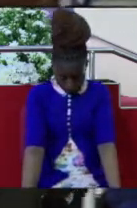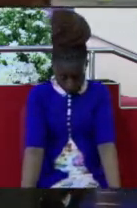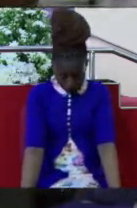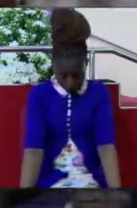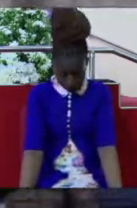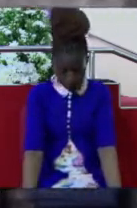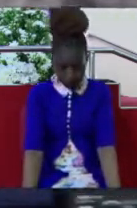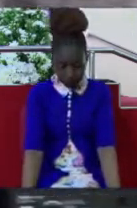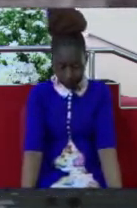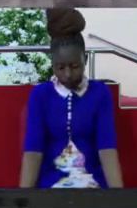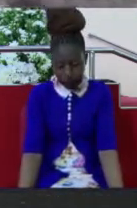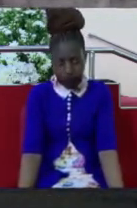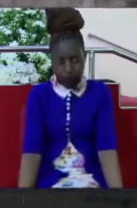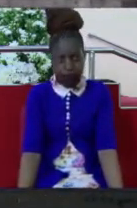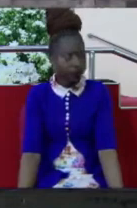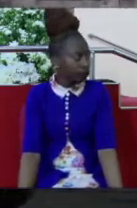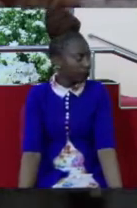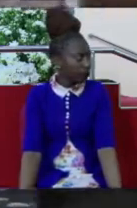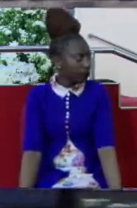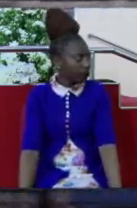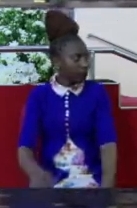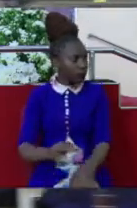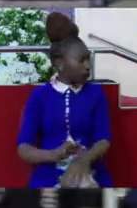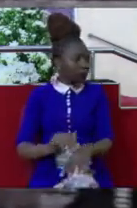Pastor. Mchungaji.